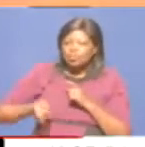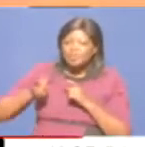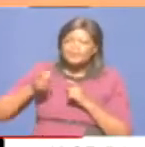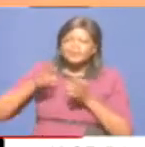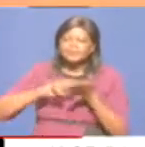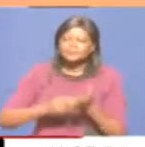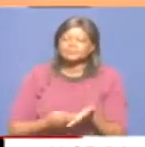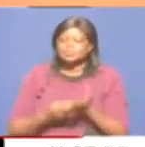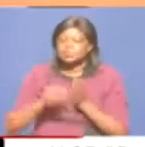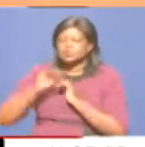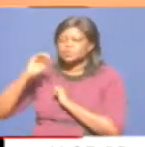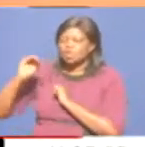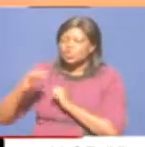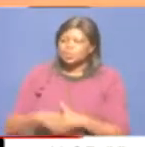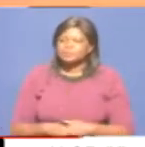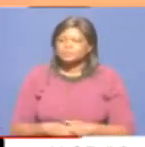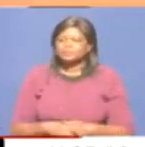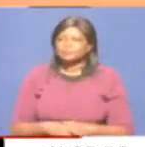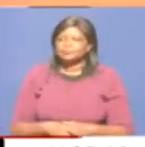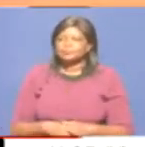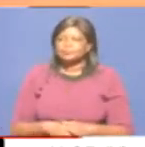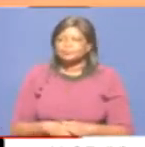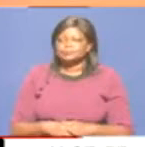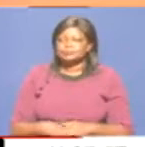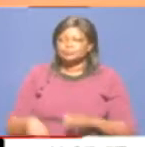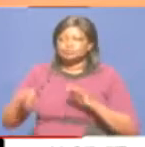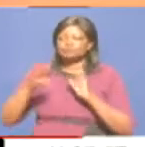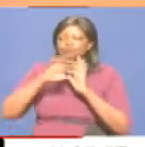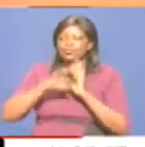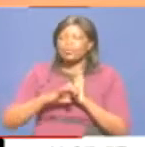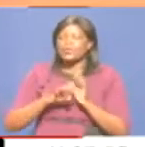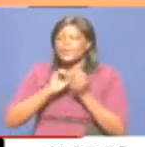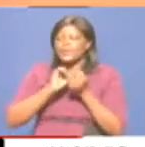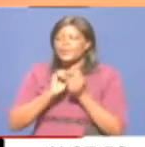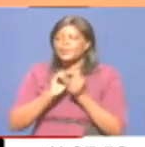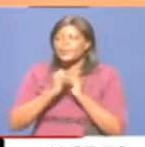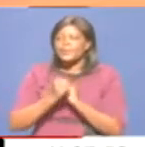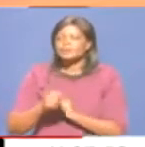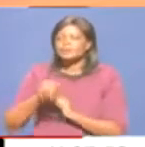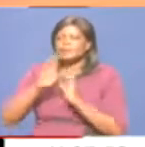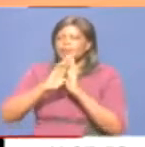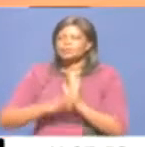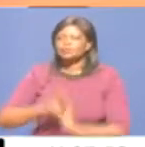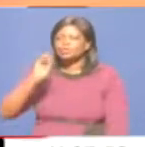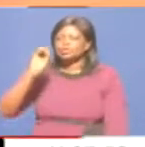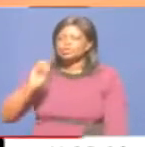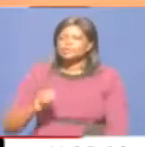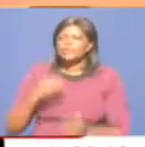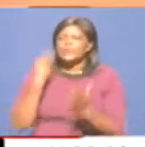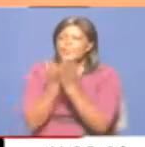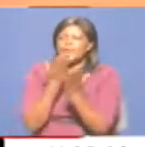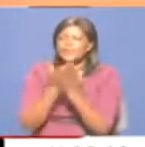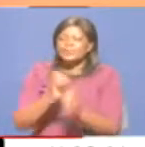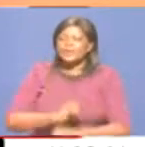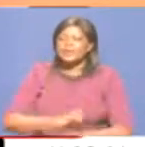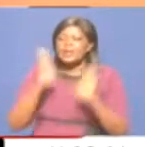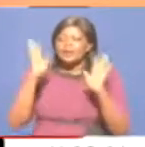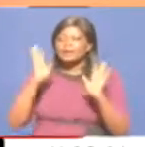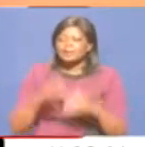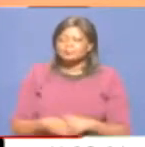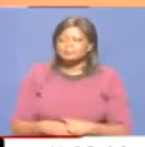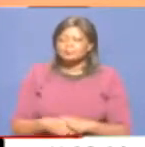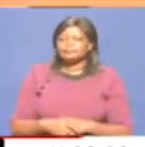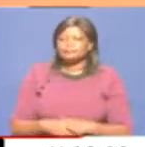in the counties. The Constitutional Amendment Bill 2020 proposed vividly in one of the